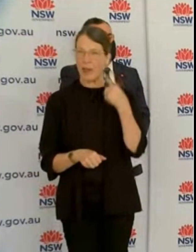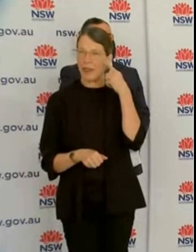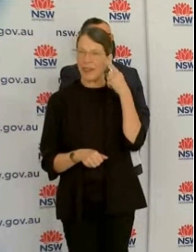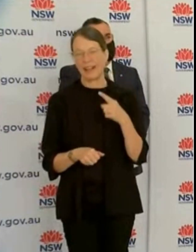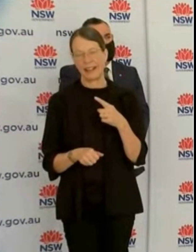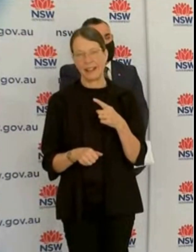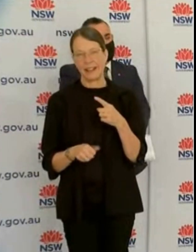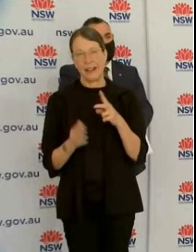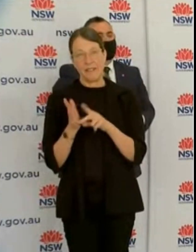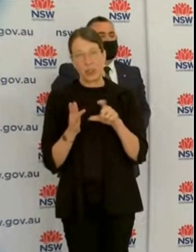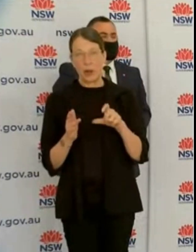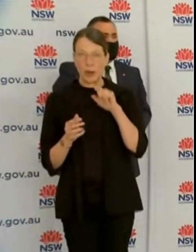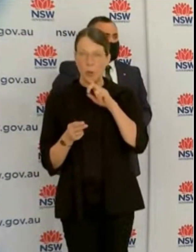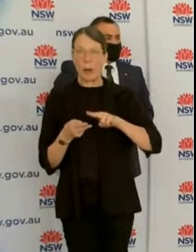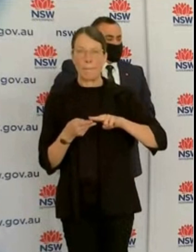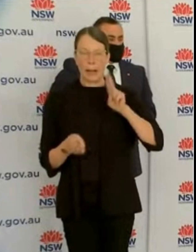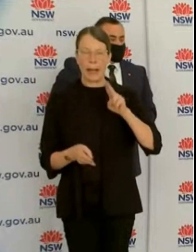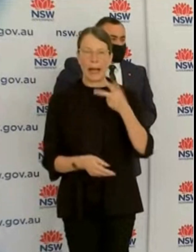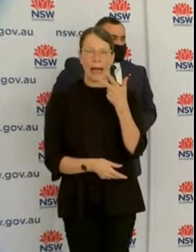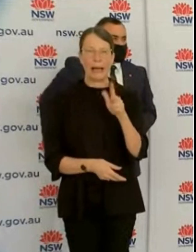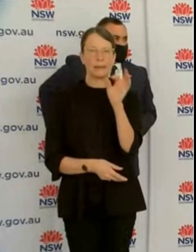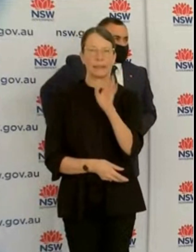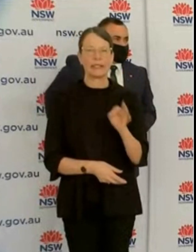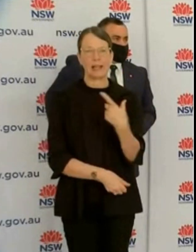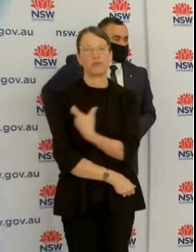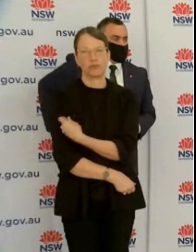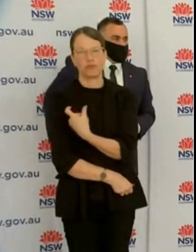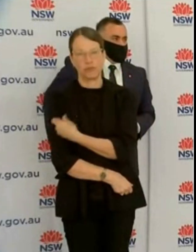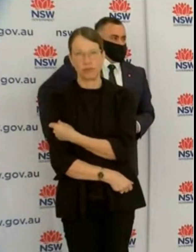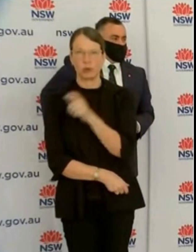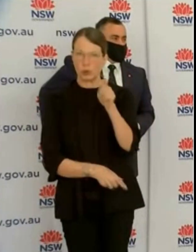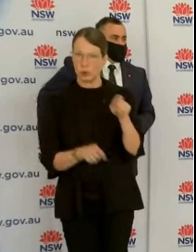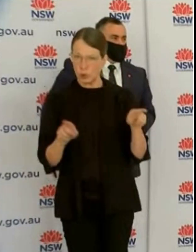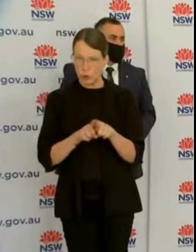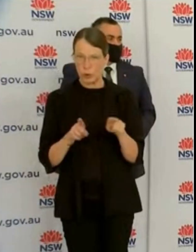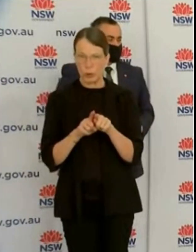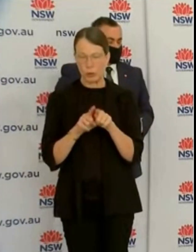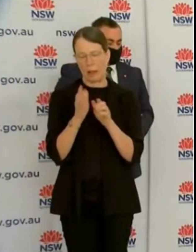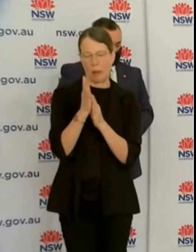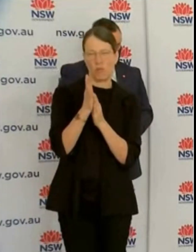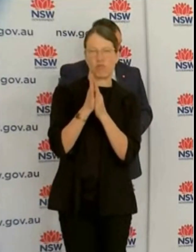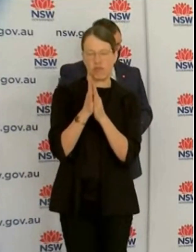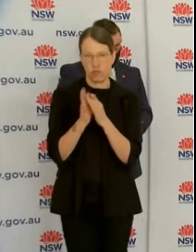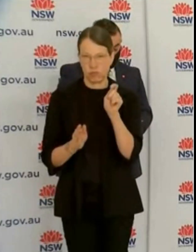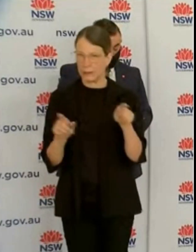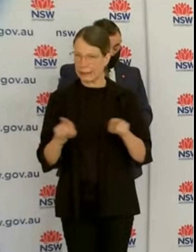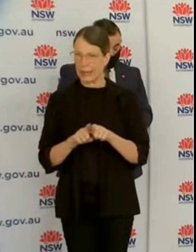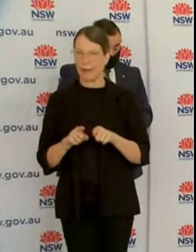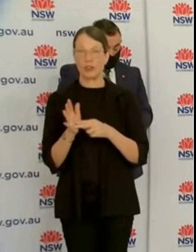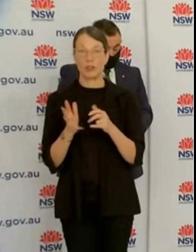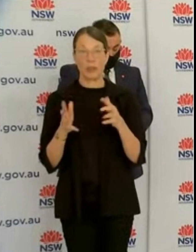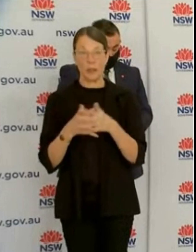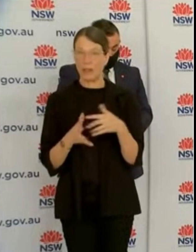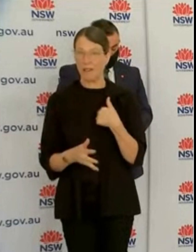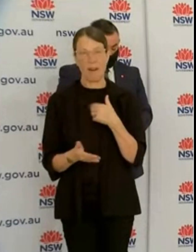will get to 80% double dose, not too far behind New South Wales. So I have absolute confidence that there will be much more movement